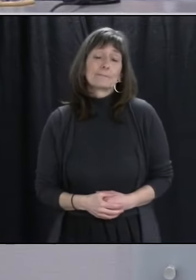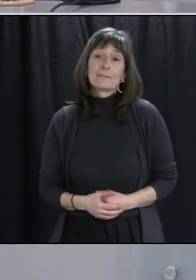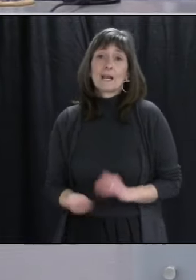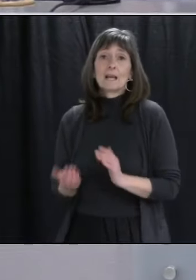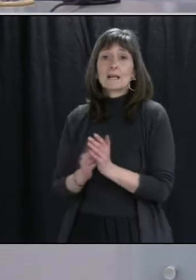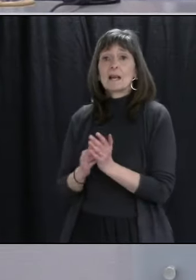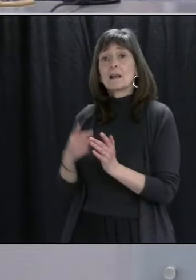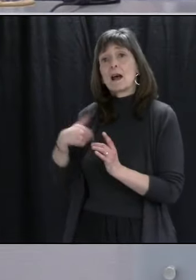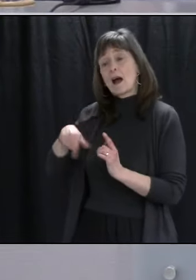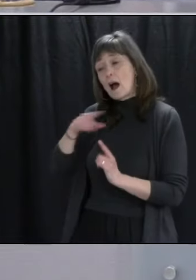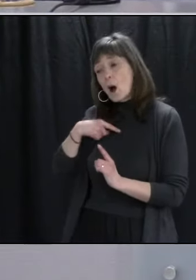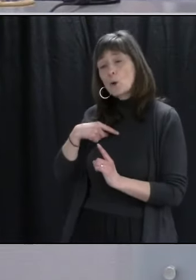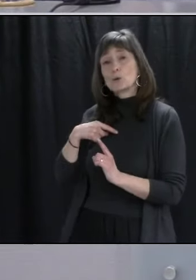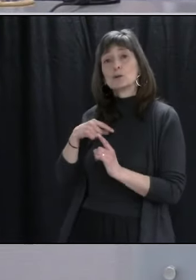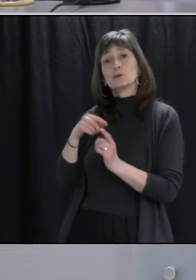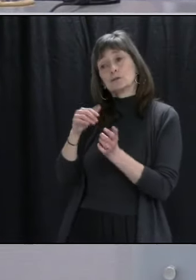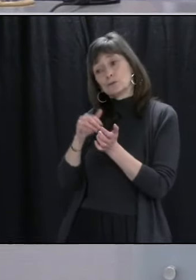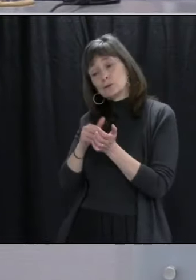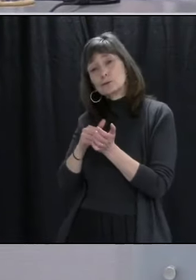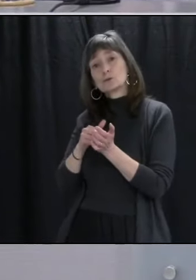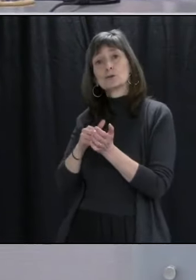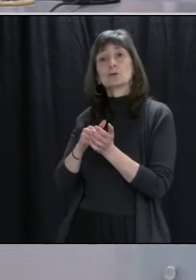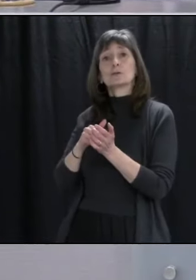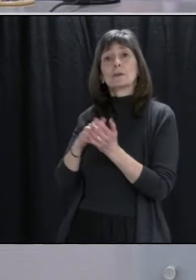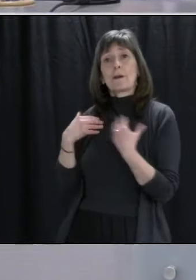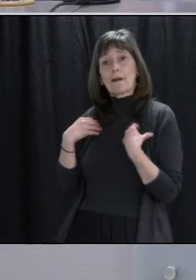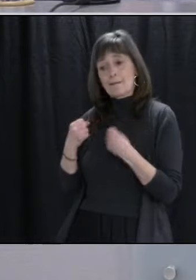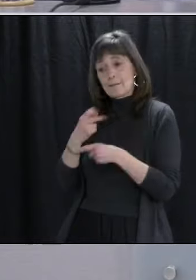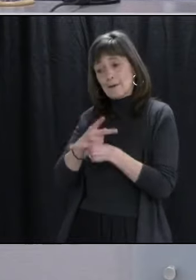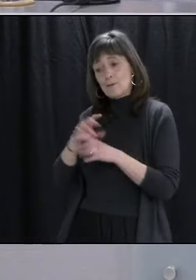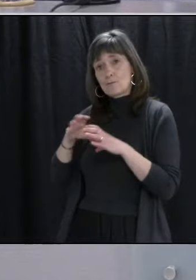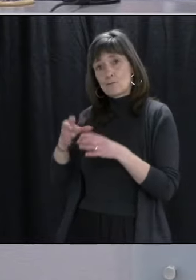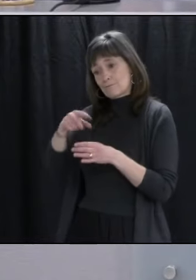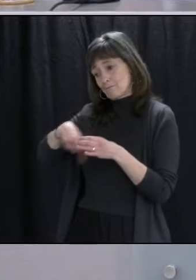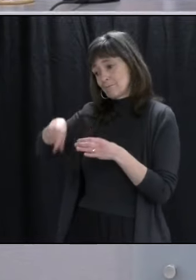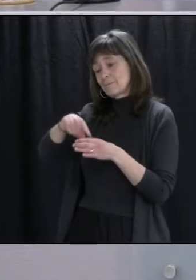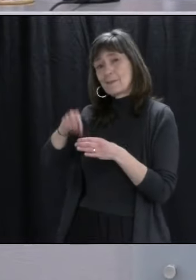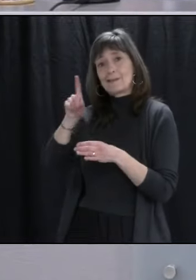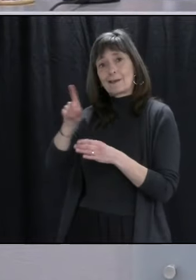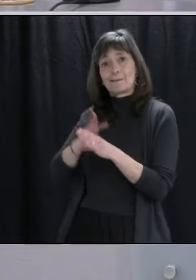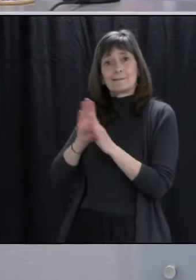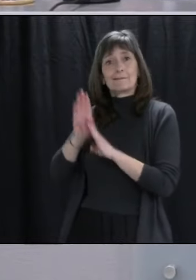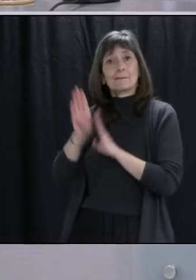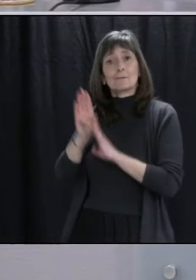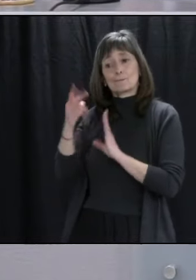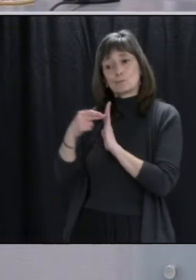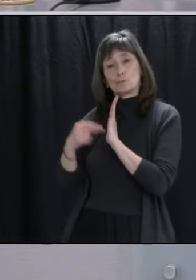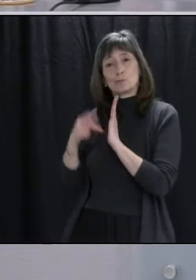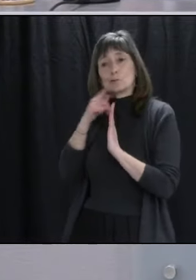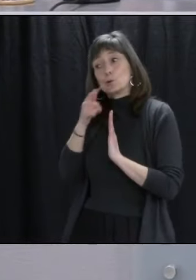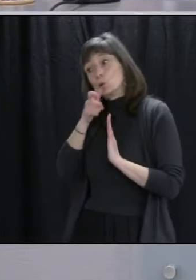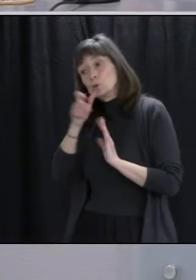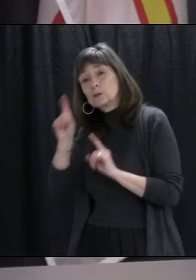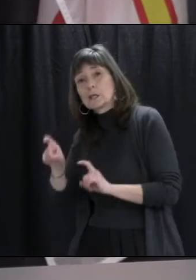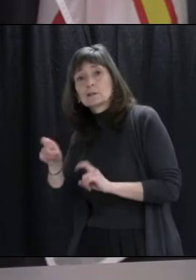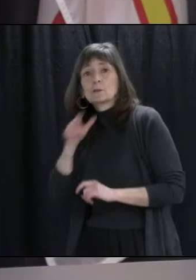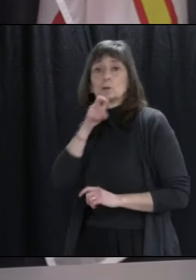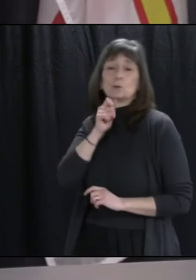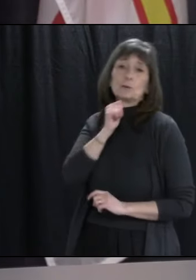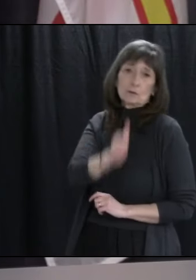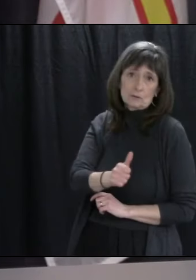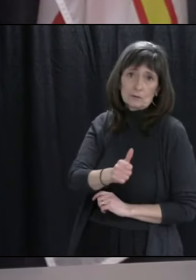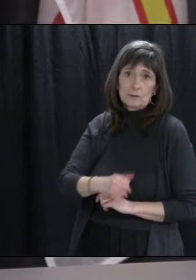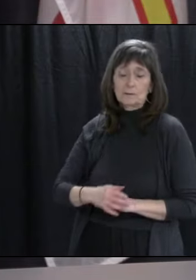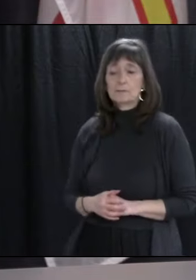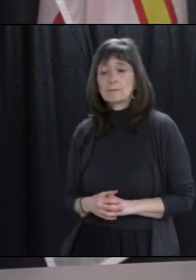context inform our strategies for testing and for contact tracing and all of that. We